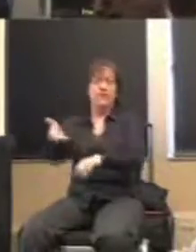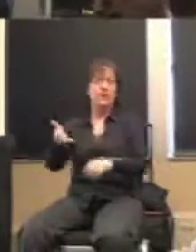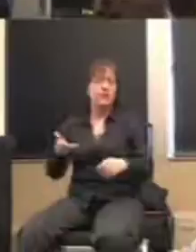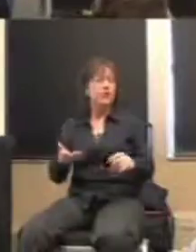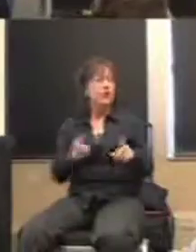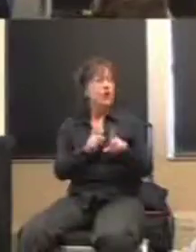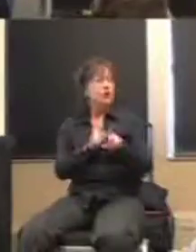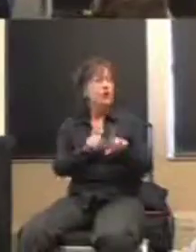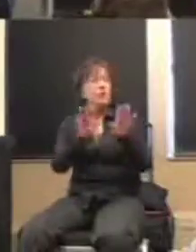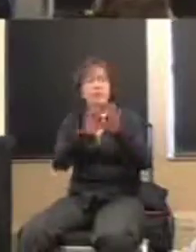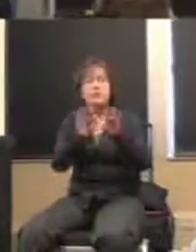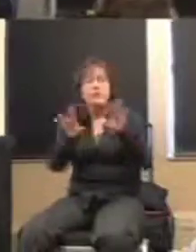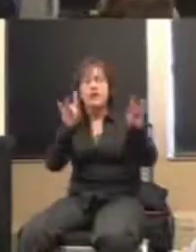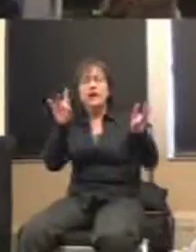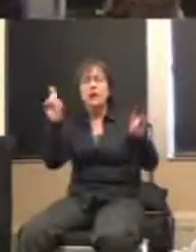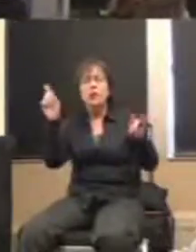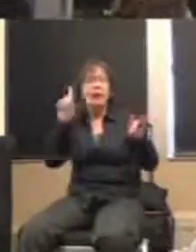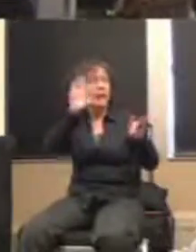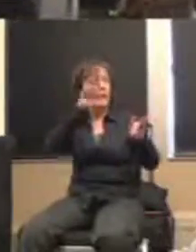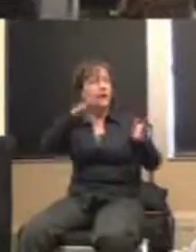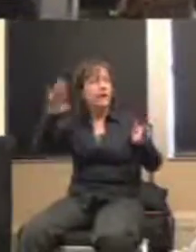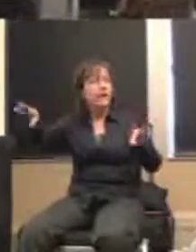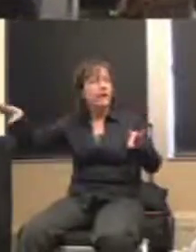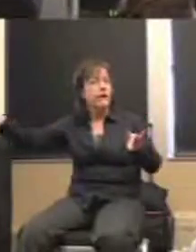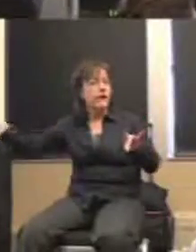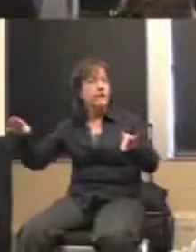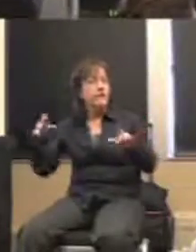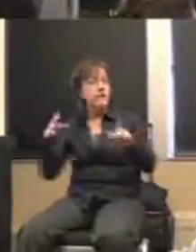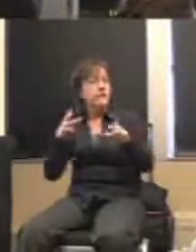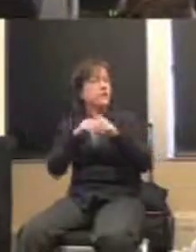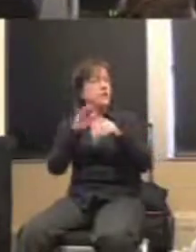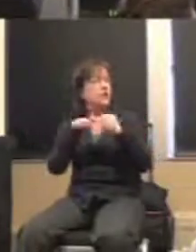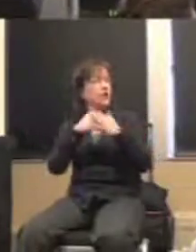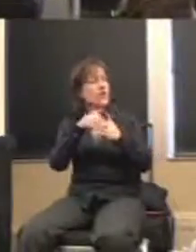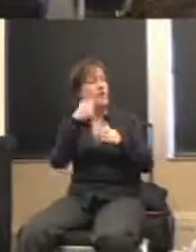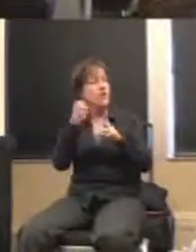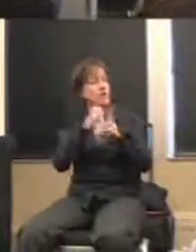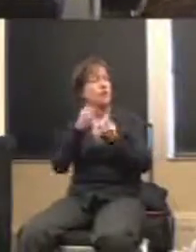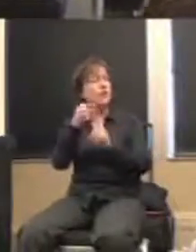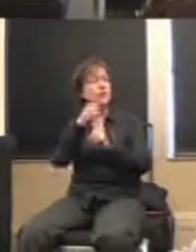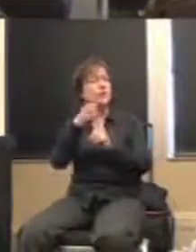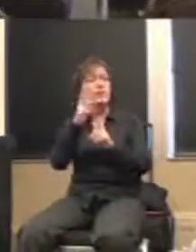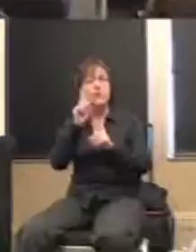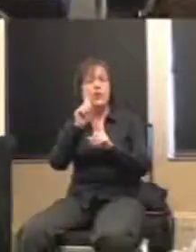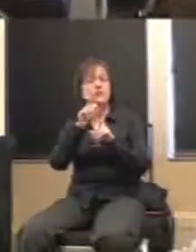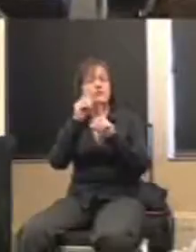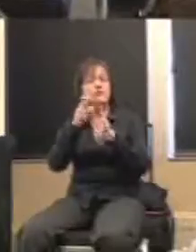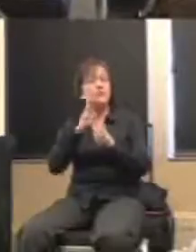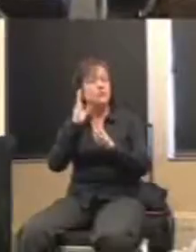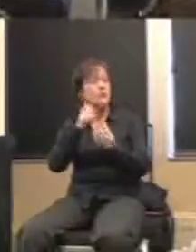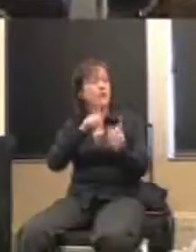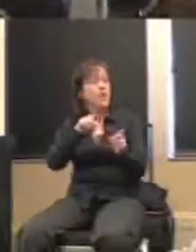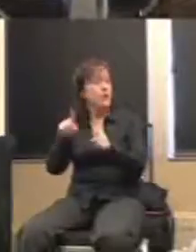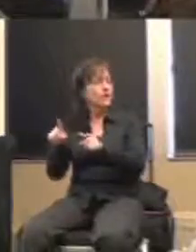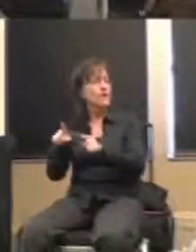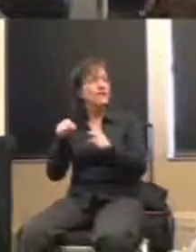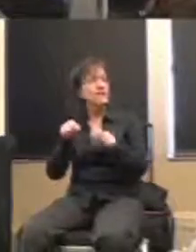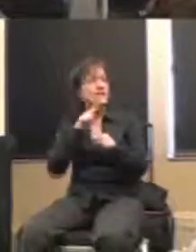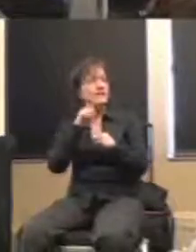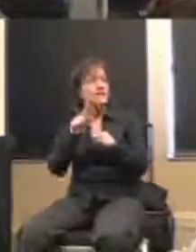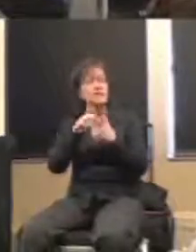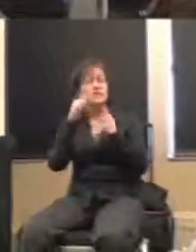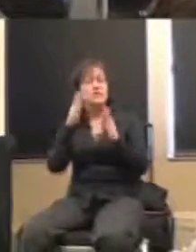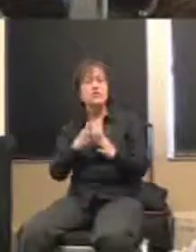what those locations are going to be in all of the other environments in which the student's going to be. Because remember, this is the